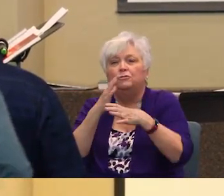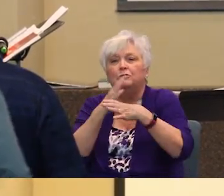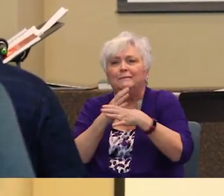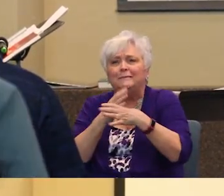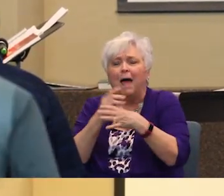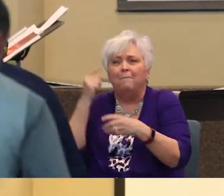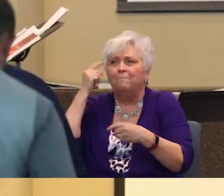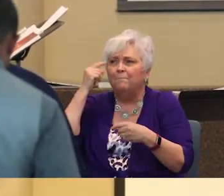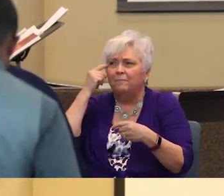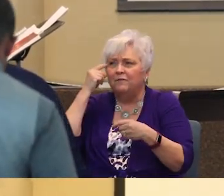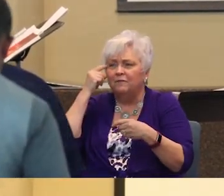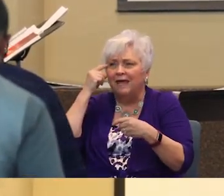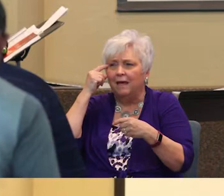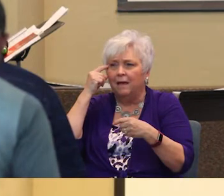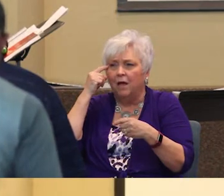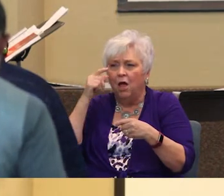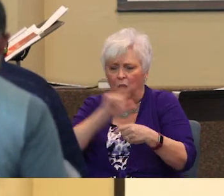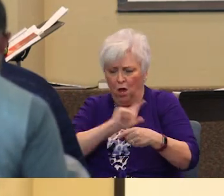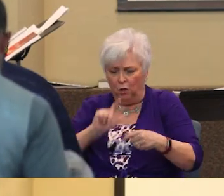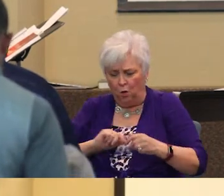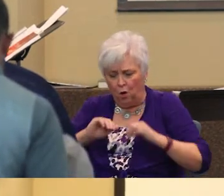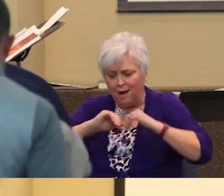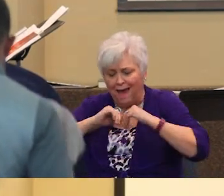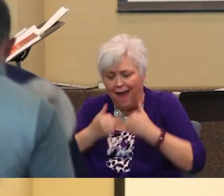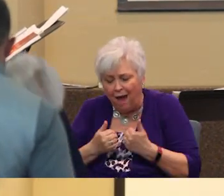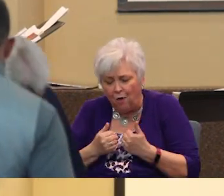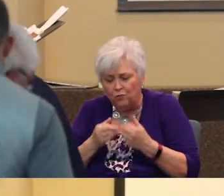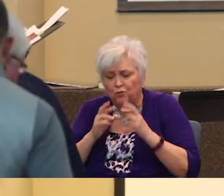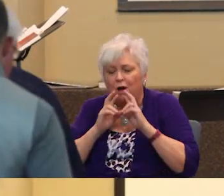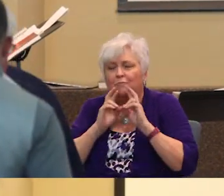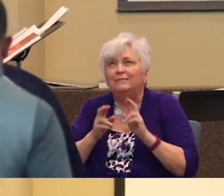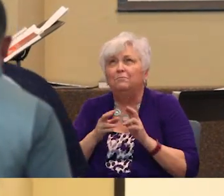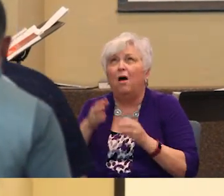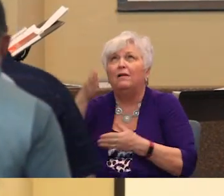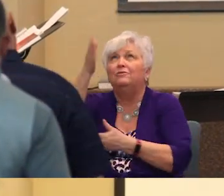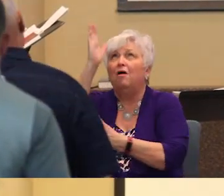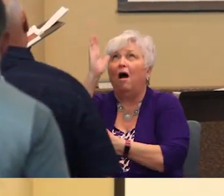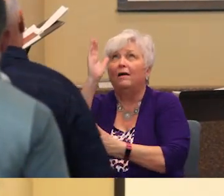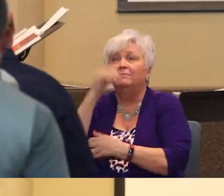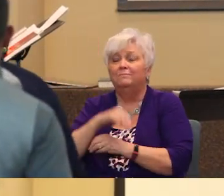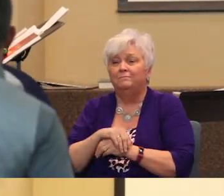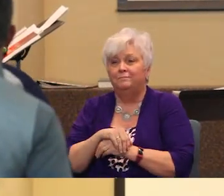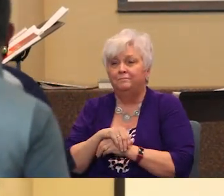your brain and go, "Lord, how am I supposed to respond to you being God?